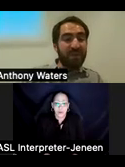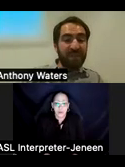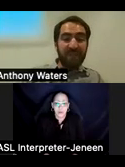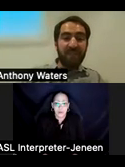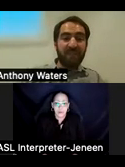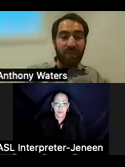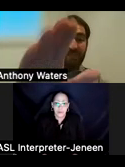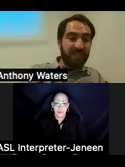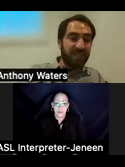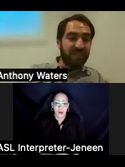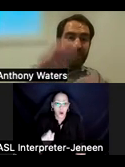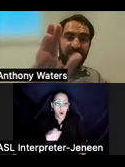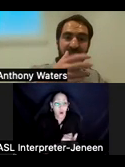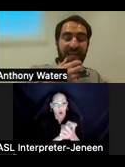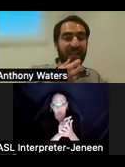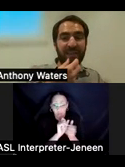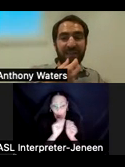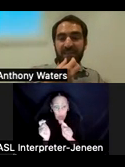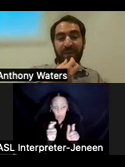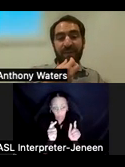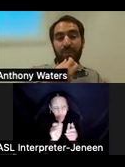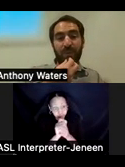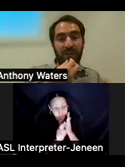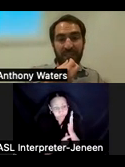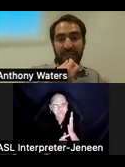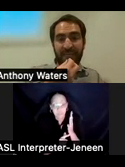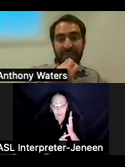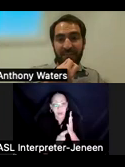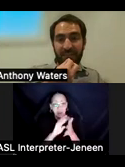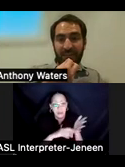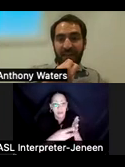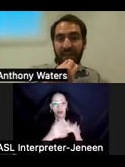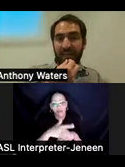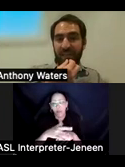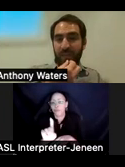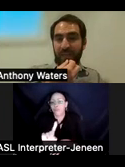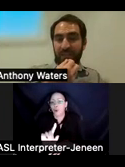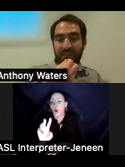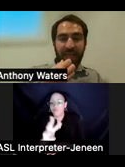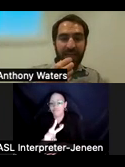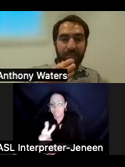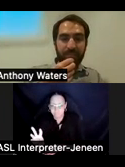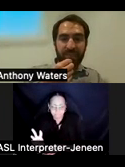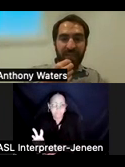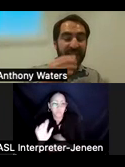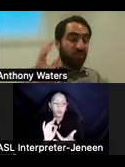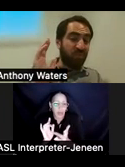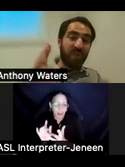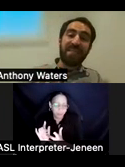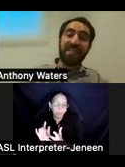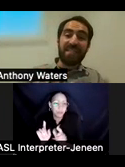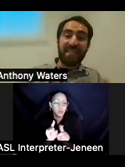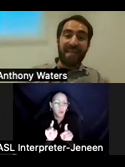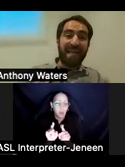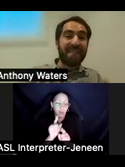All of these questions, this scale is available online as well. It's